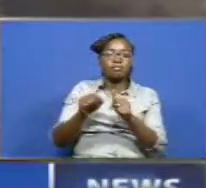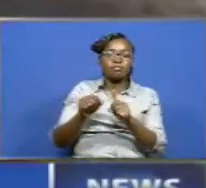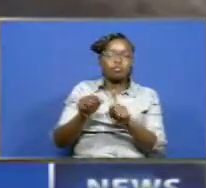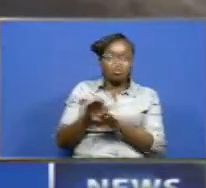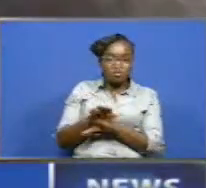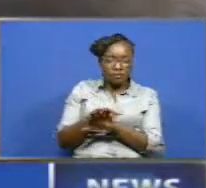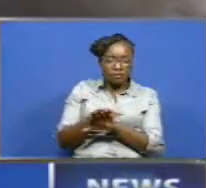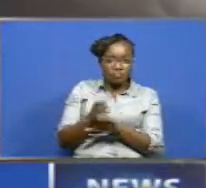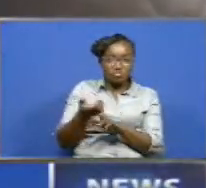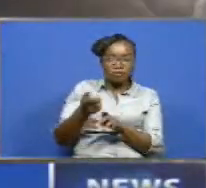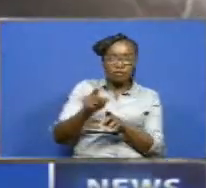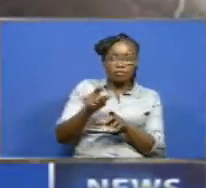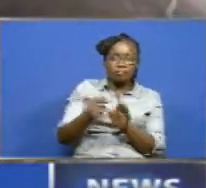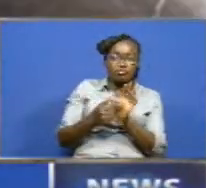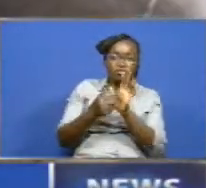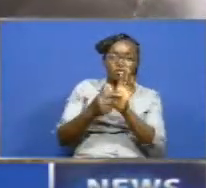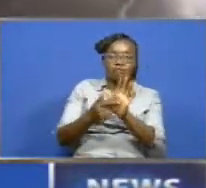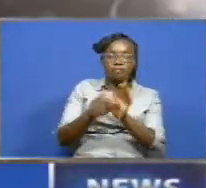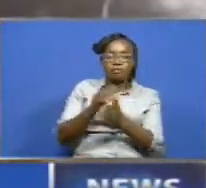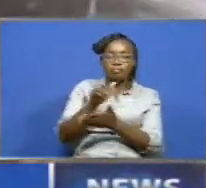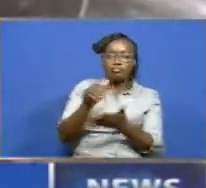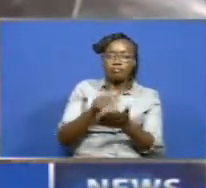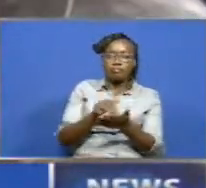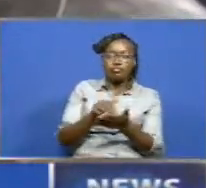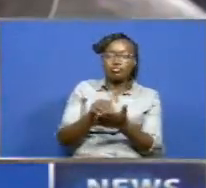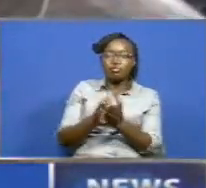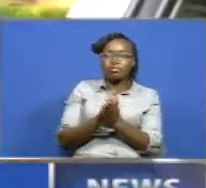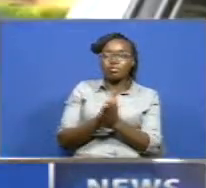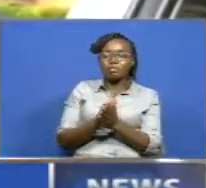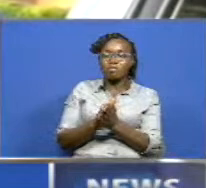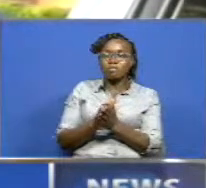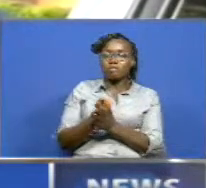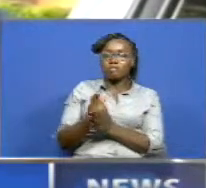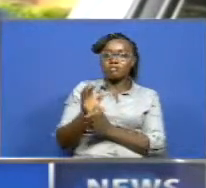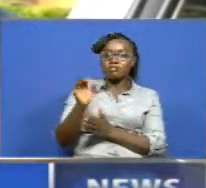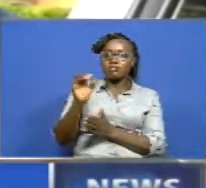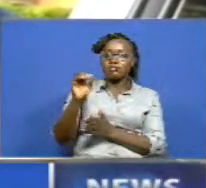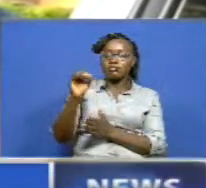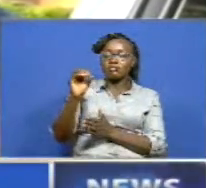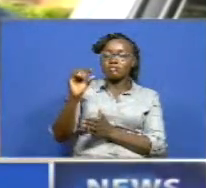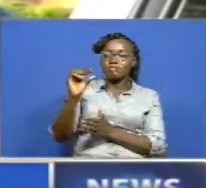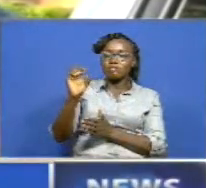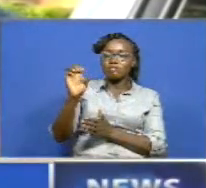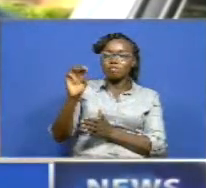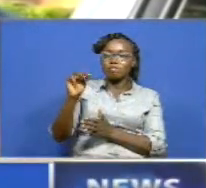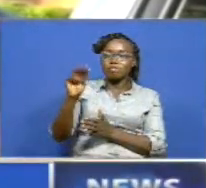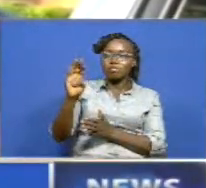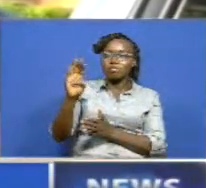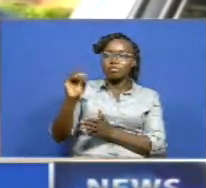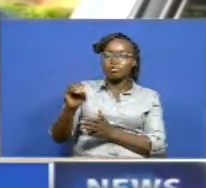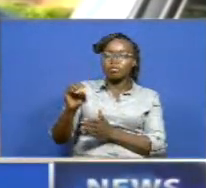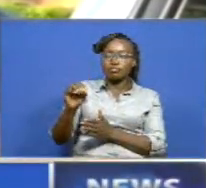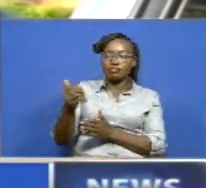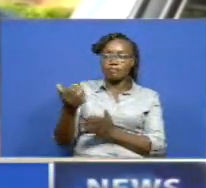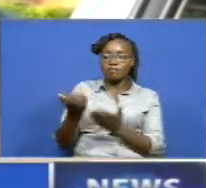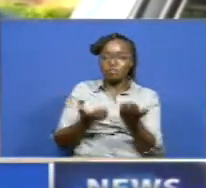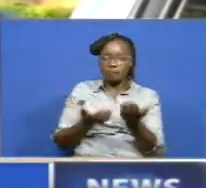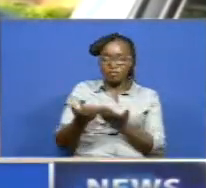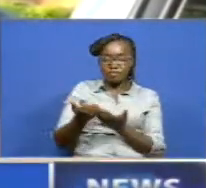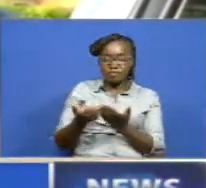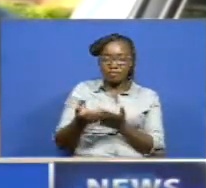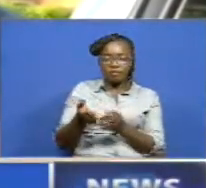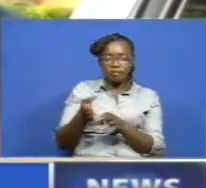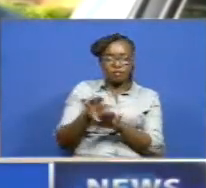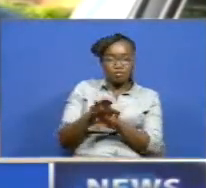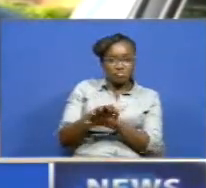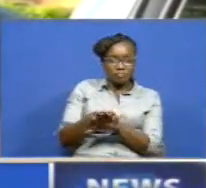multiplication and demonstration centers at Ogembo and Bomorenda. Any businesses that are involved in fish multiplication and